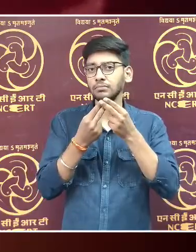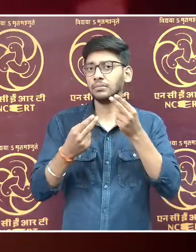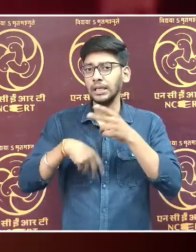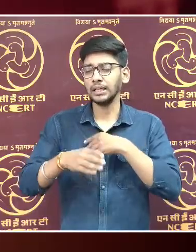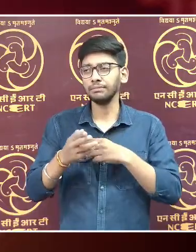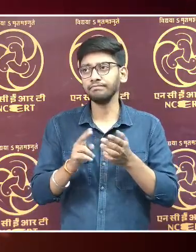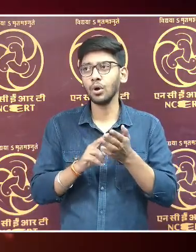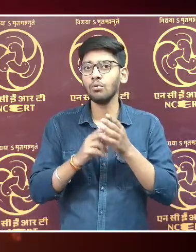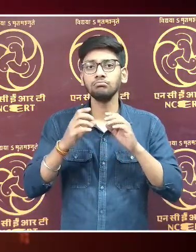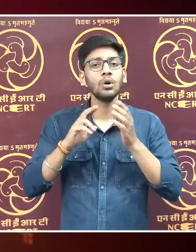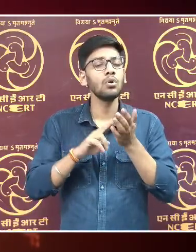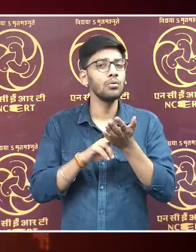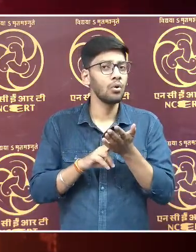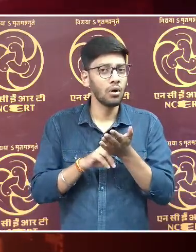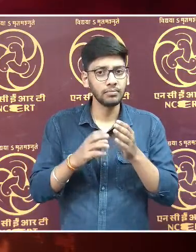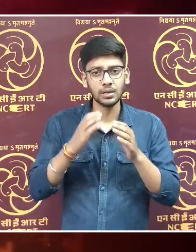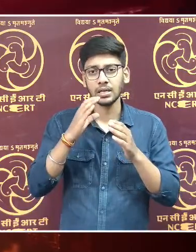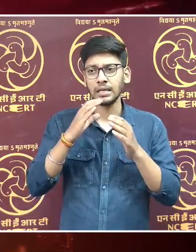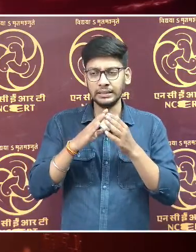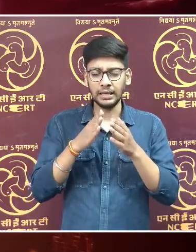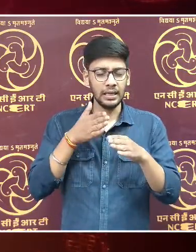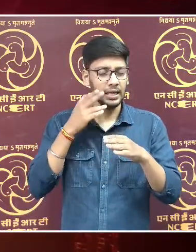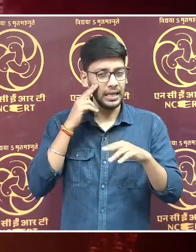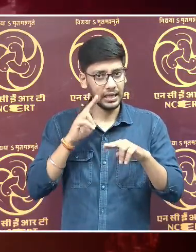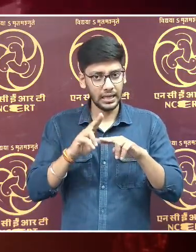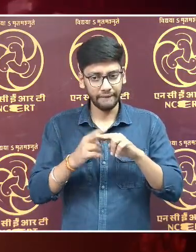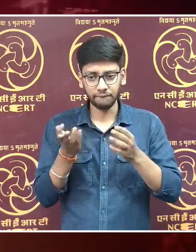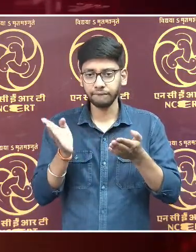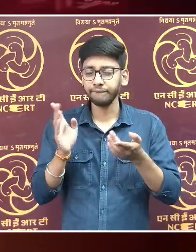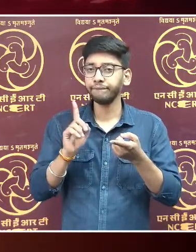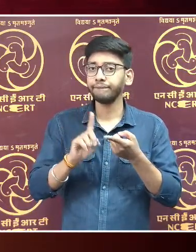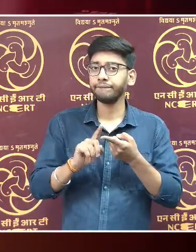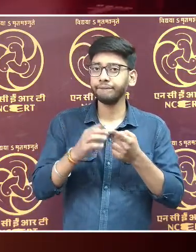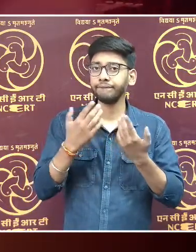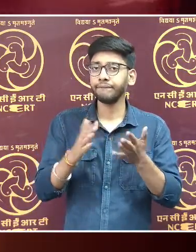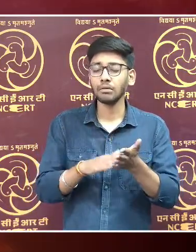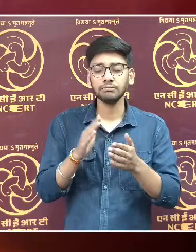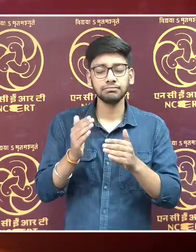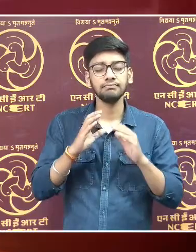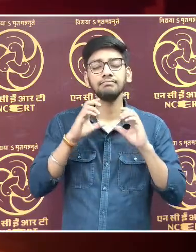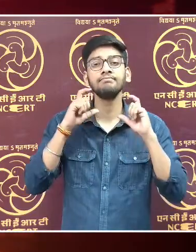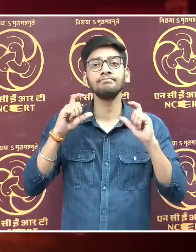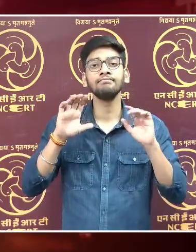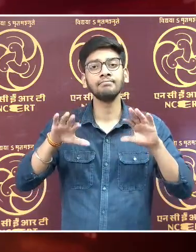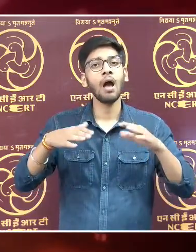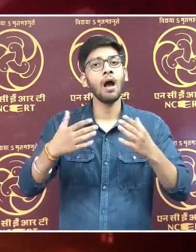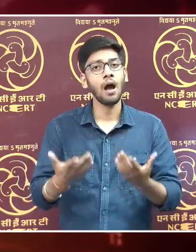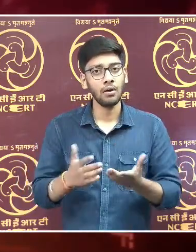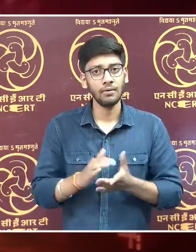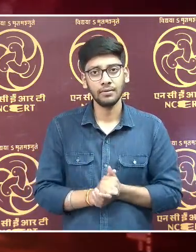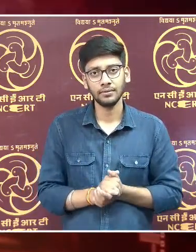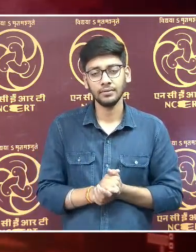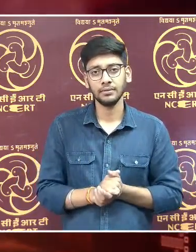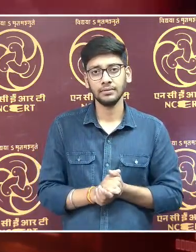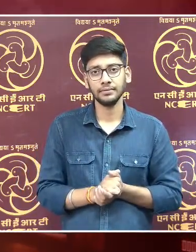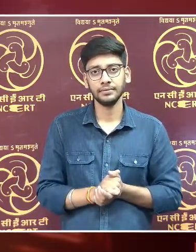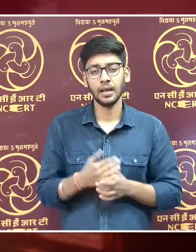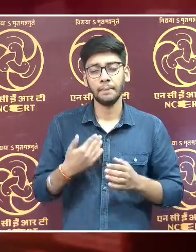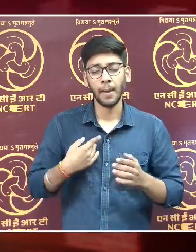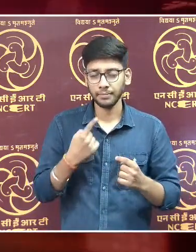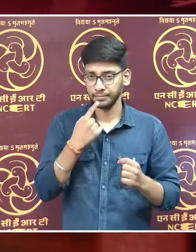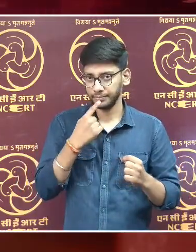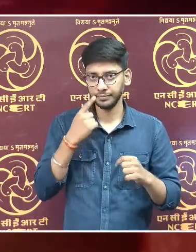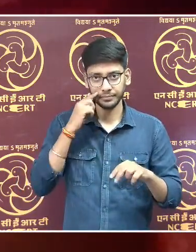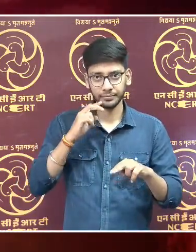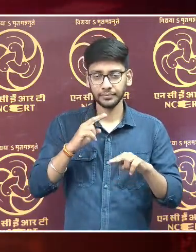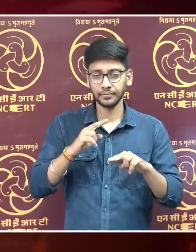causes so that we can take precautionary measures if possible. Yeah, till now, whatever so I was telling is all in terms